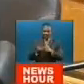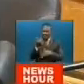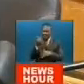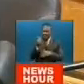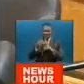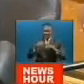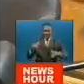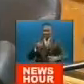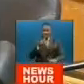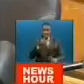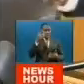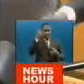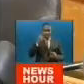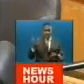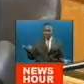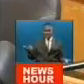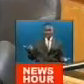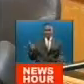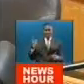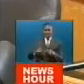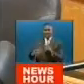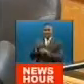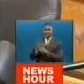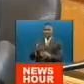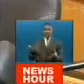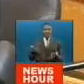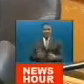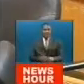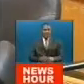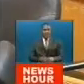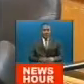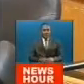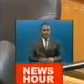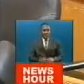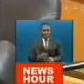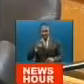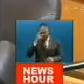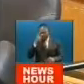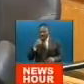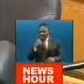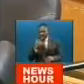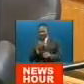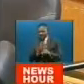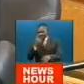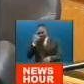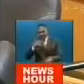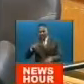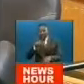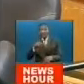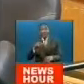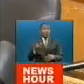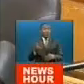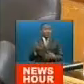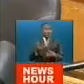support them. And this guest house and this government is saying, we will fund your children. Mr. Speaker, we have to be very careful.